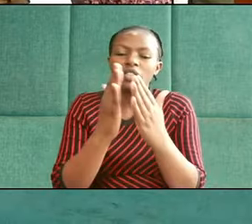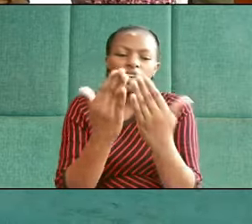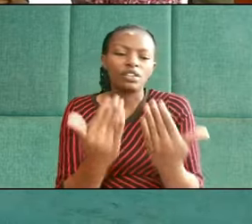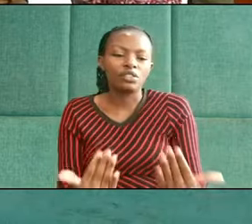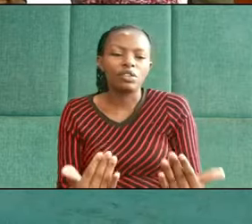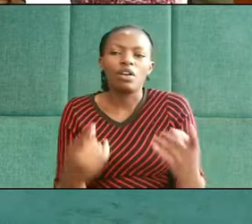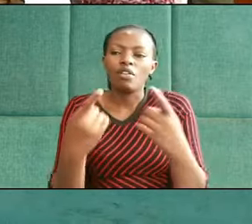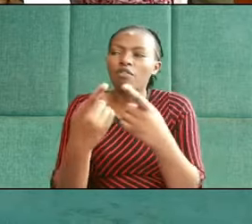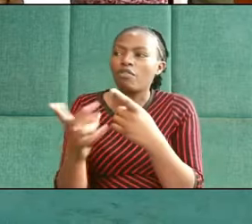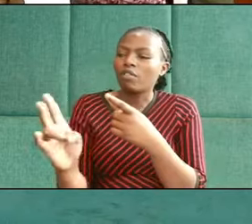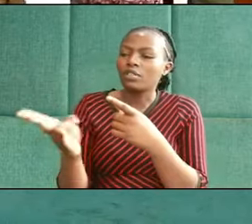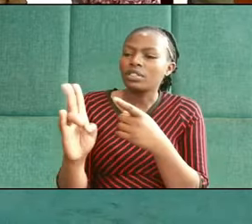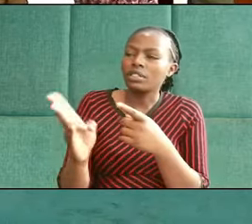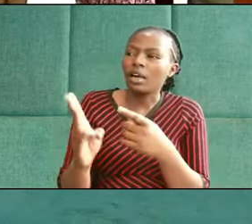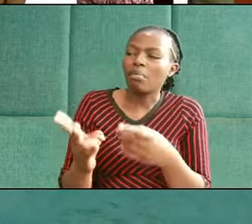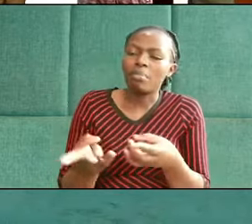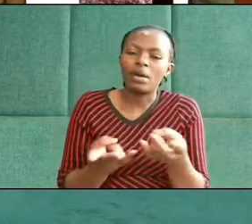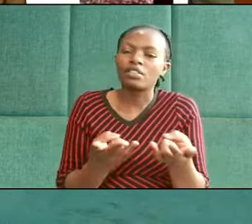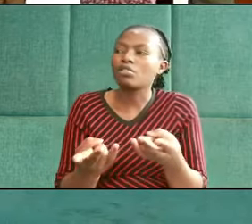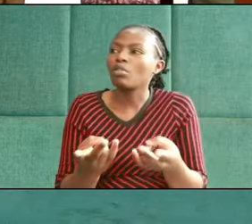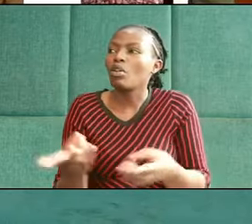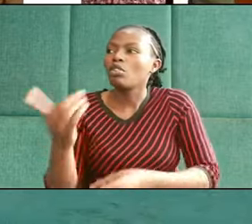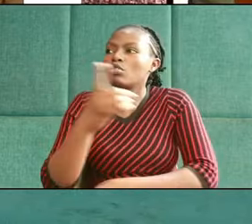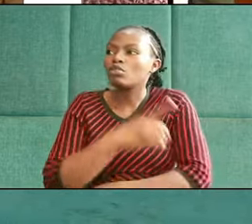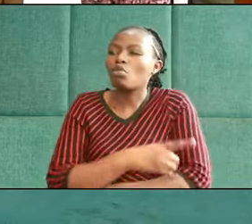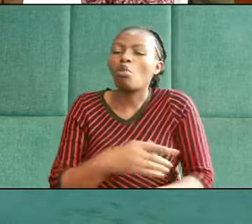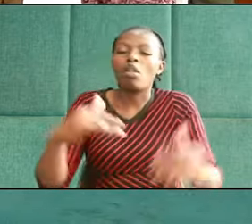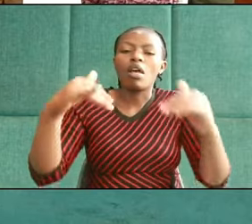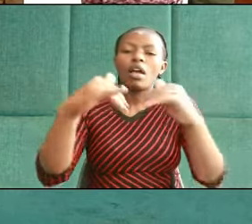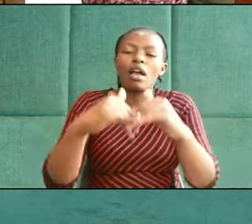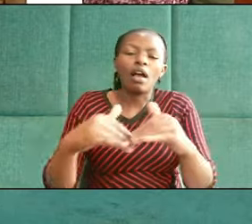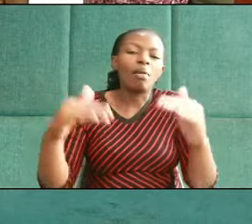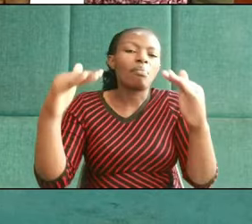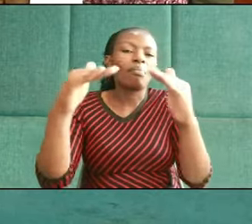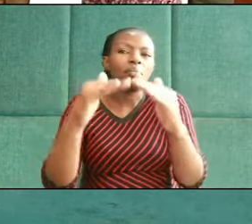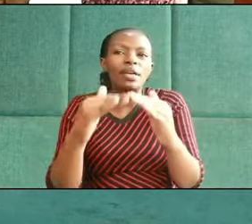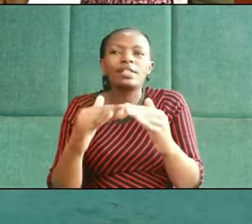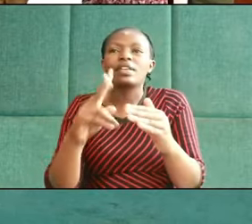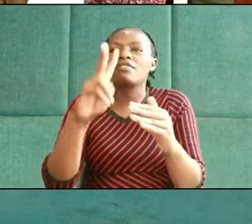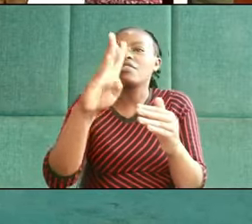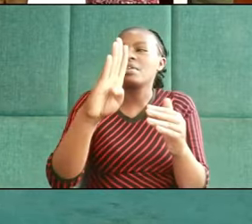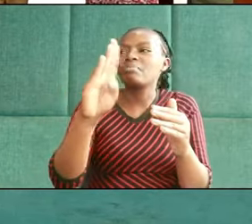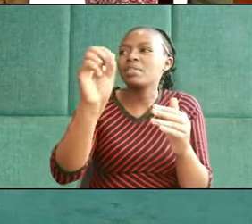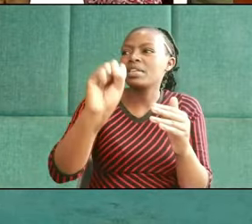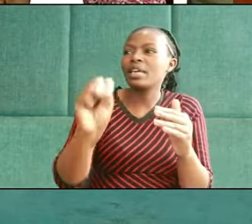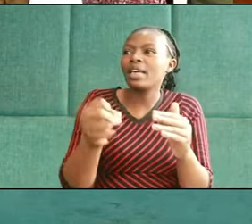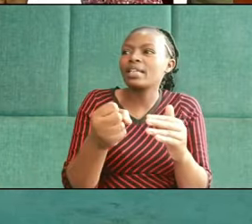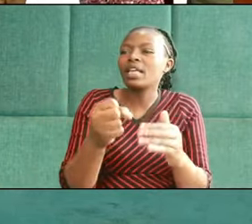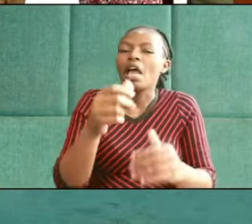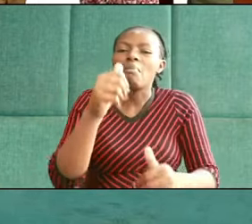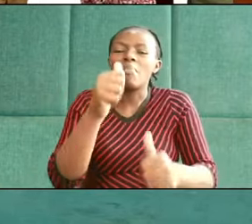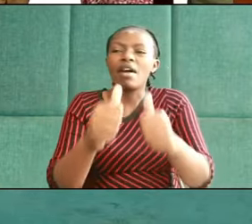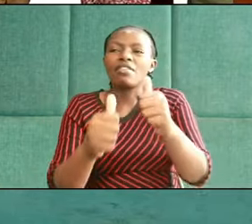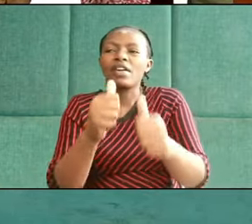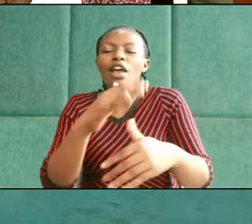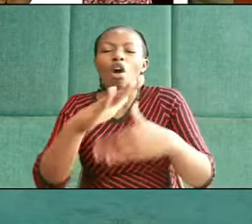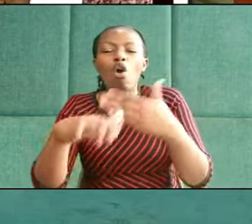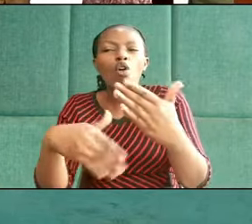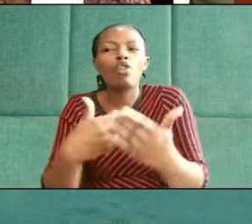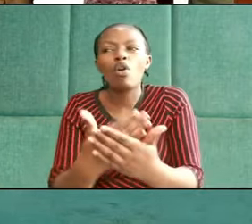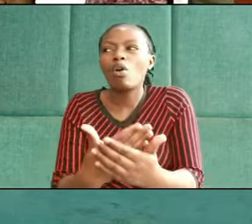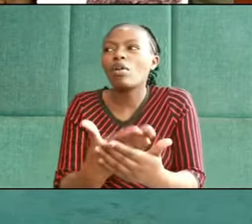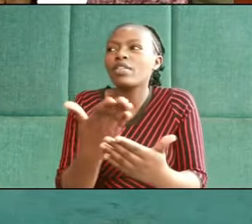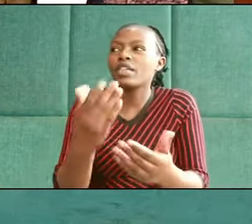for VBS, camp meeting, adventurers, pathfinders, and everything they could do in their